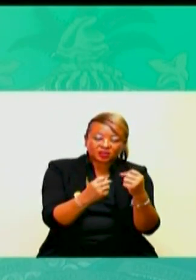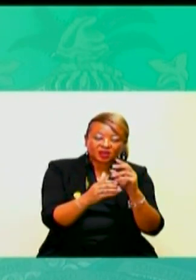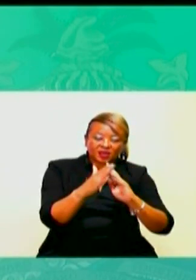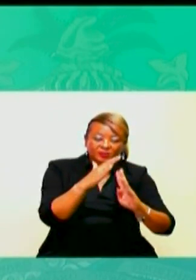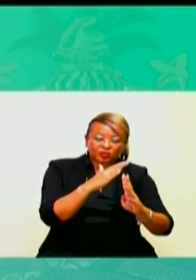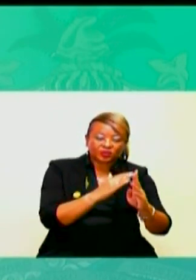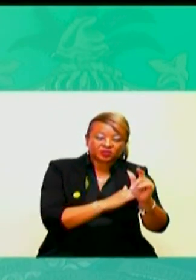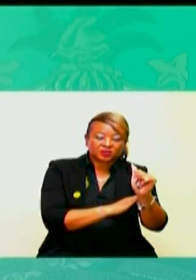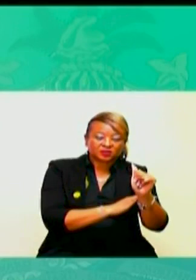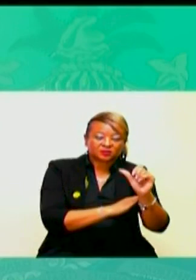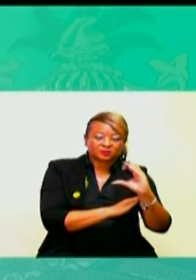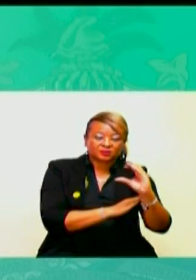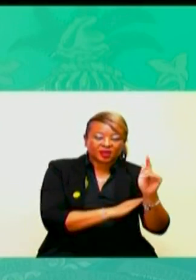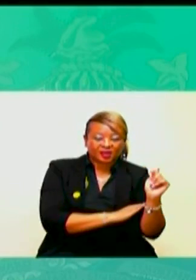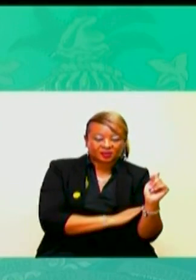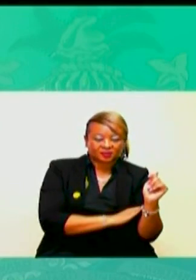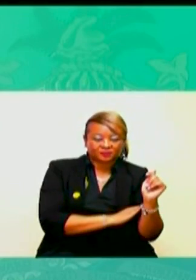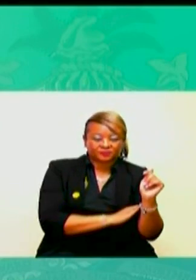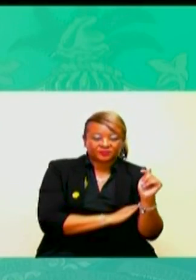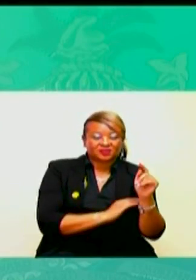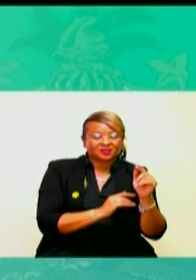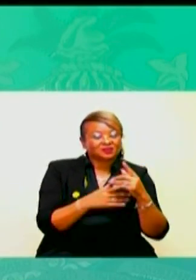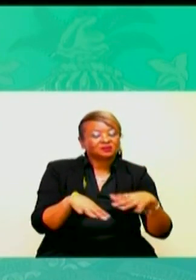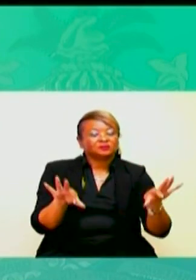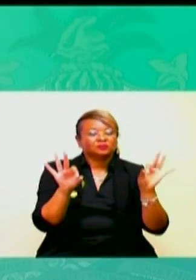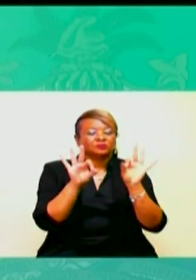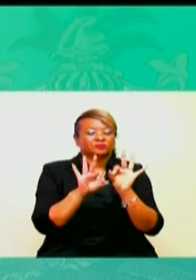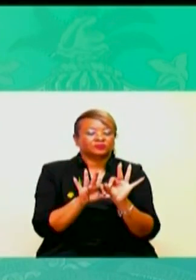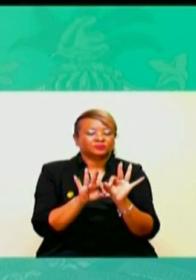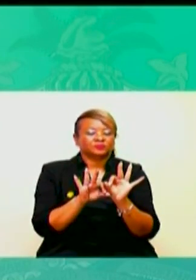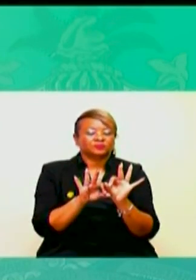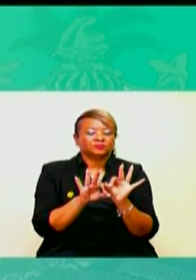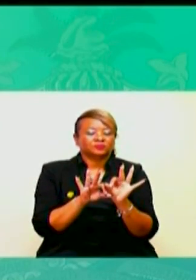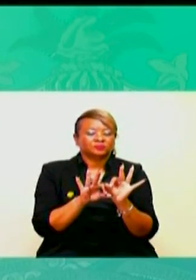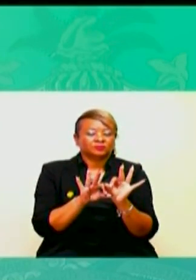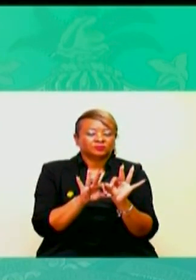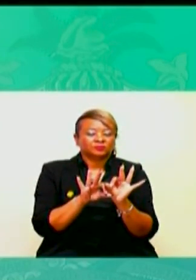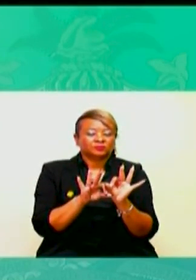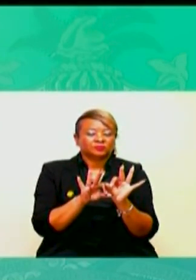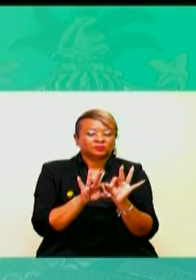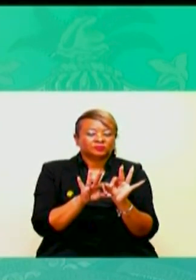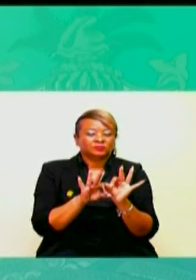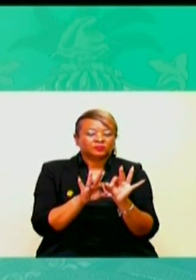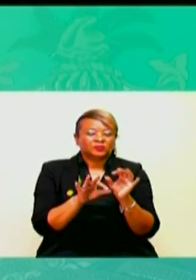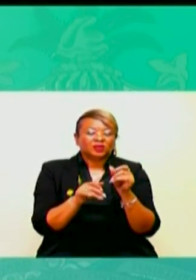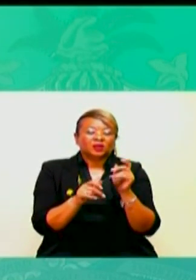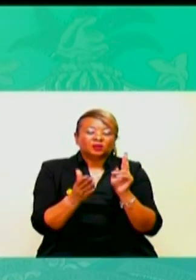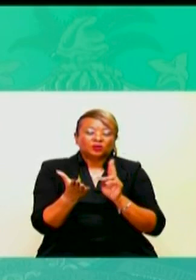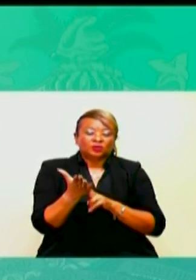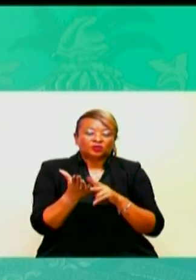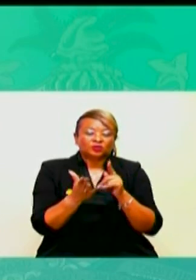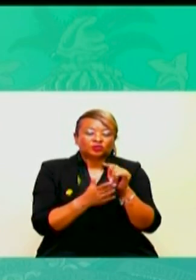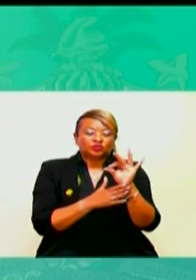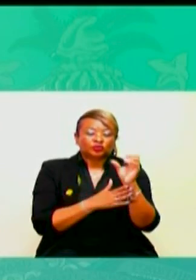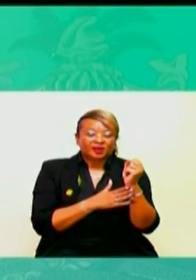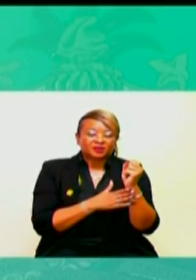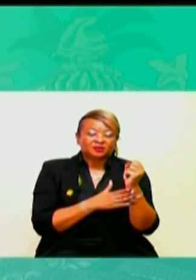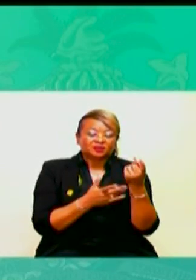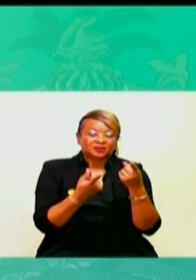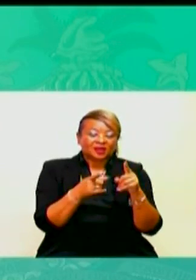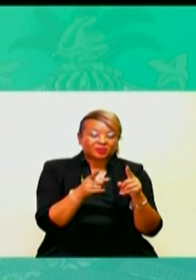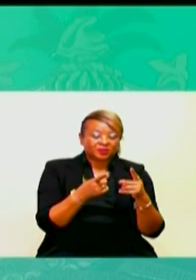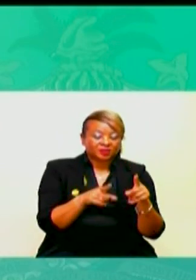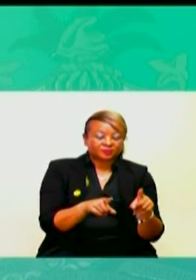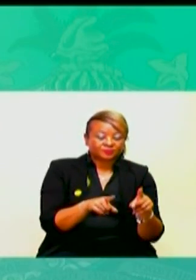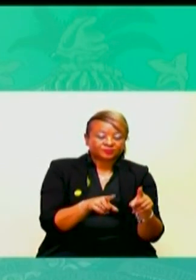Act. And so, Madam Speaker, that is significant. Madam Speaker, we take note of a number of trends, emerging trends,